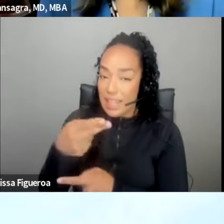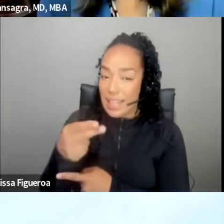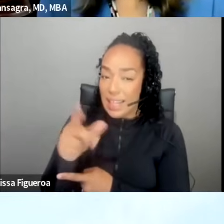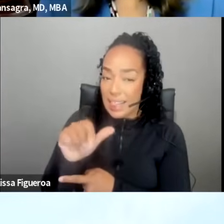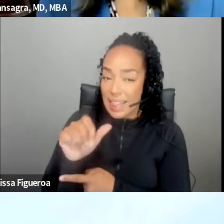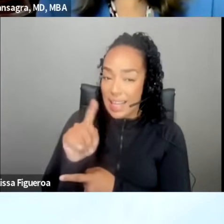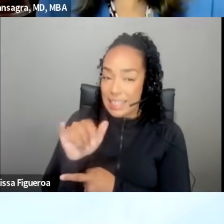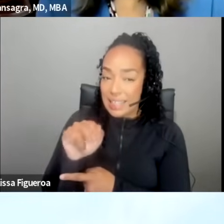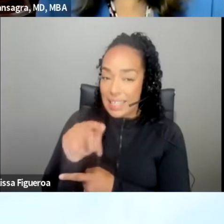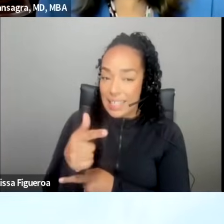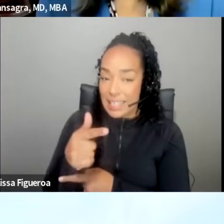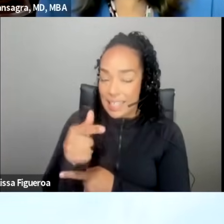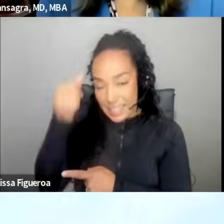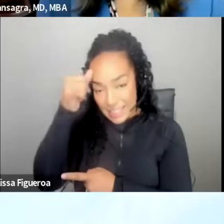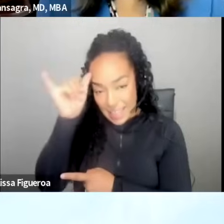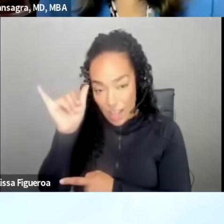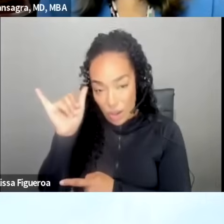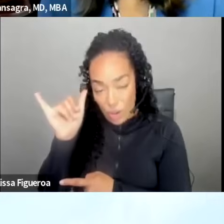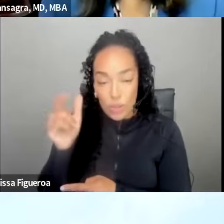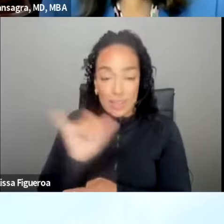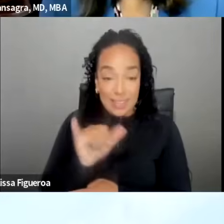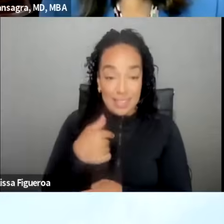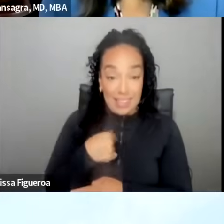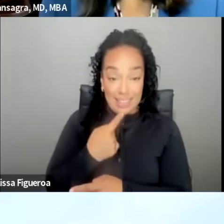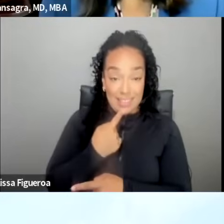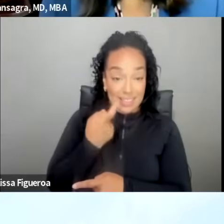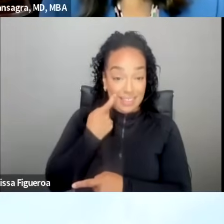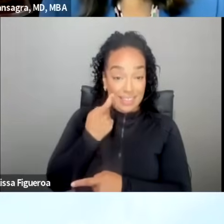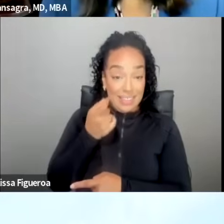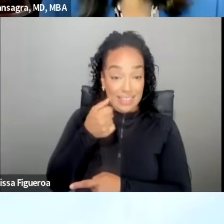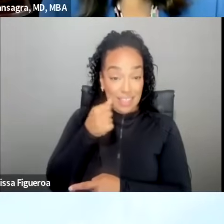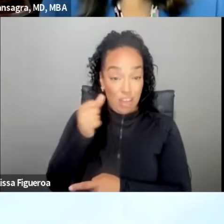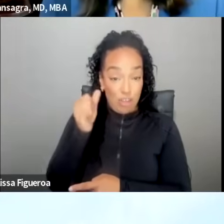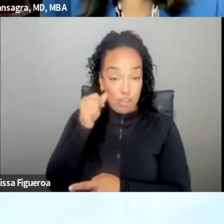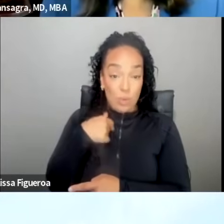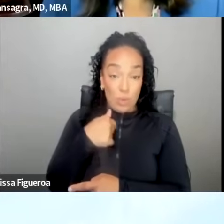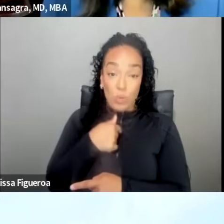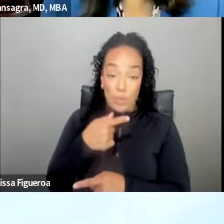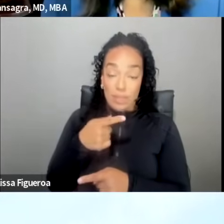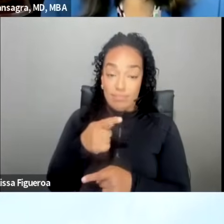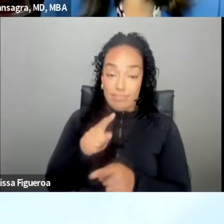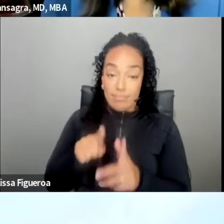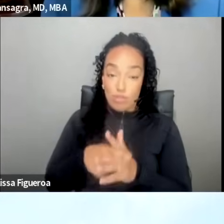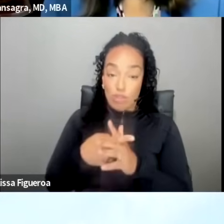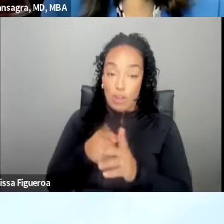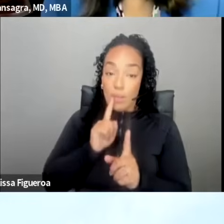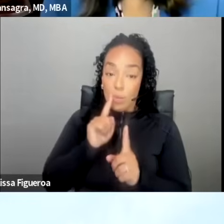mentioned yesterday, we just implemented the federal order to require testing prior to interstate movement.